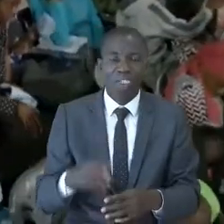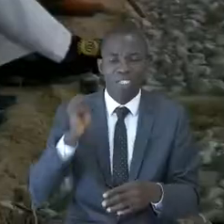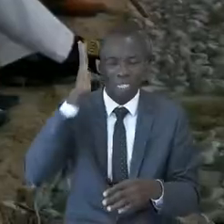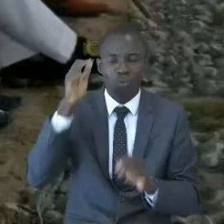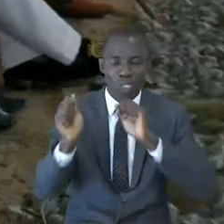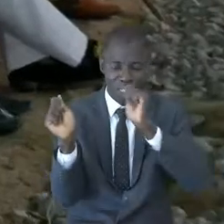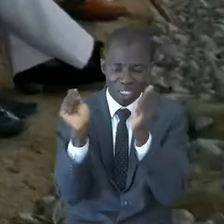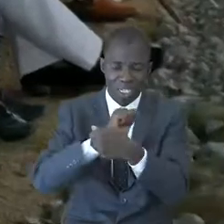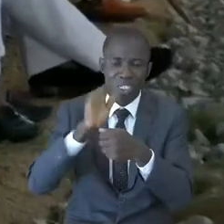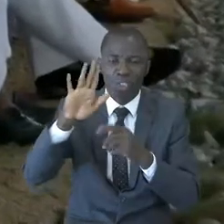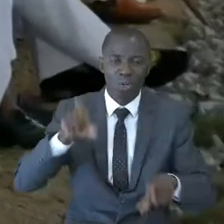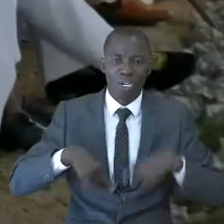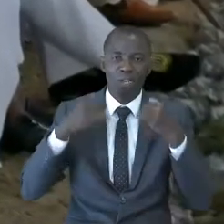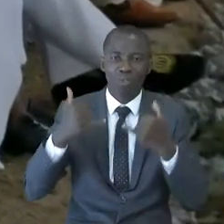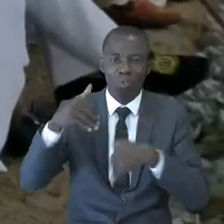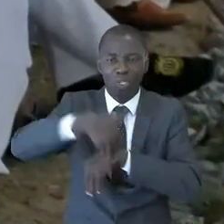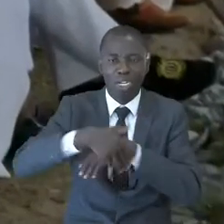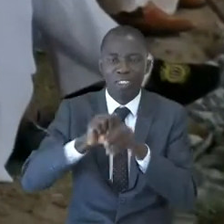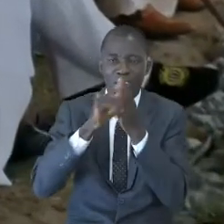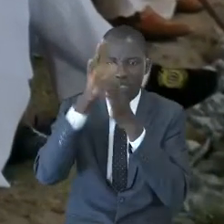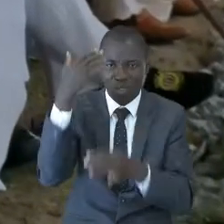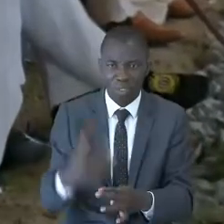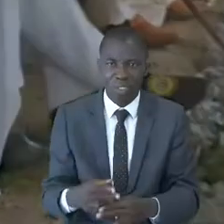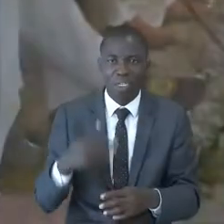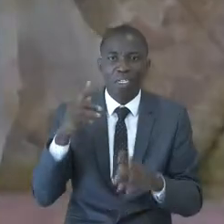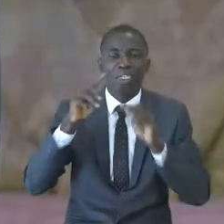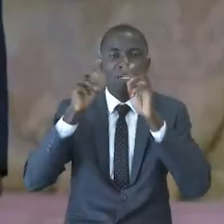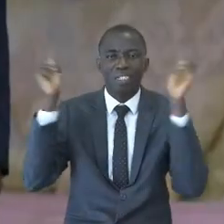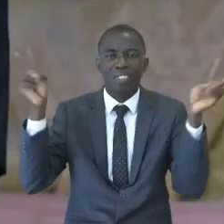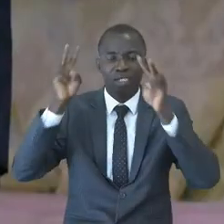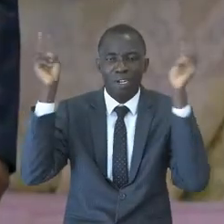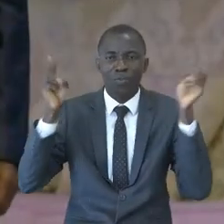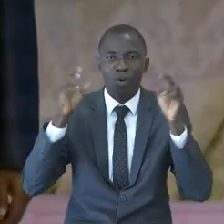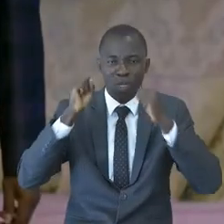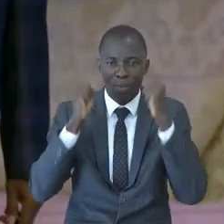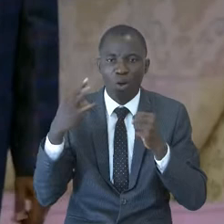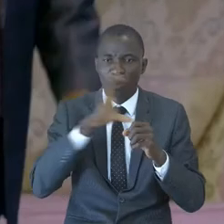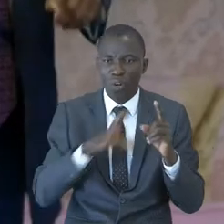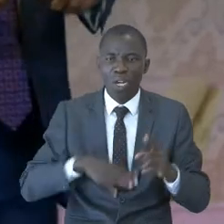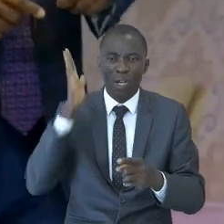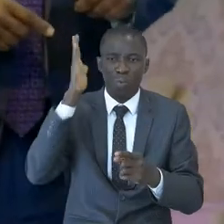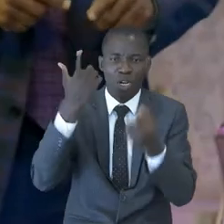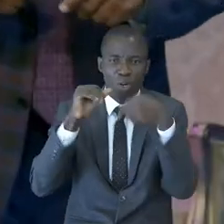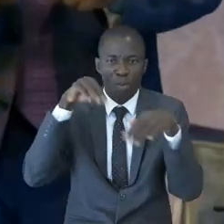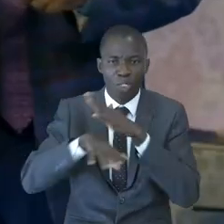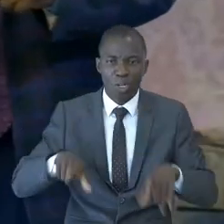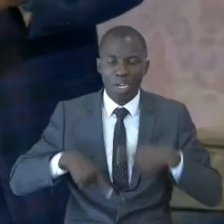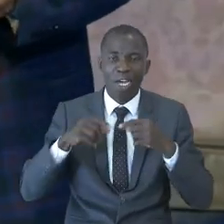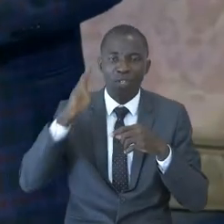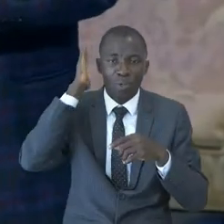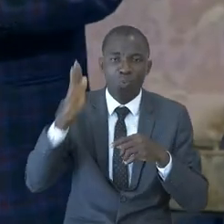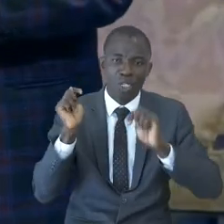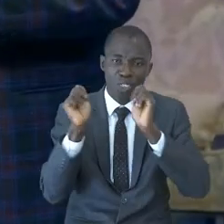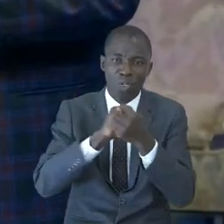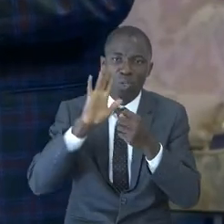tonight. The transforming power of Christ will come in your life tonight. It'll turn